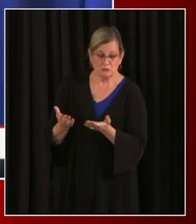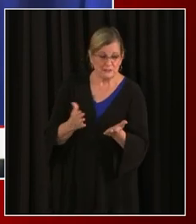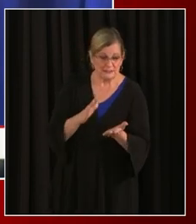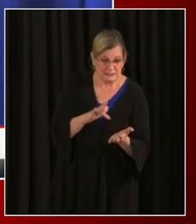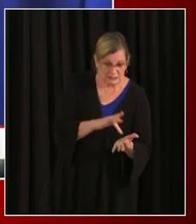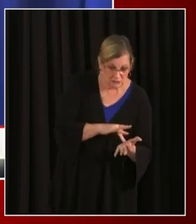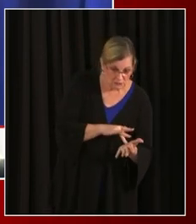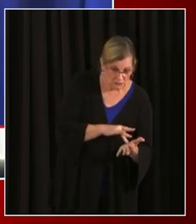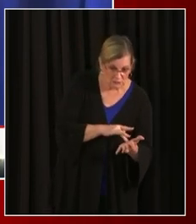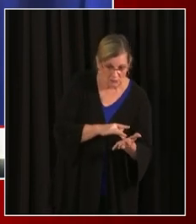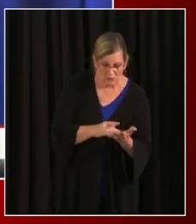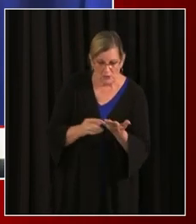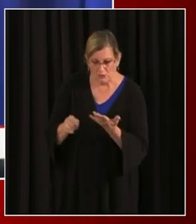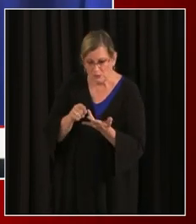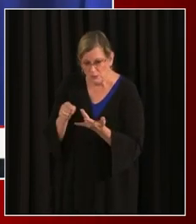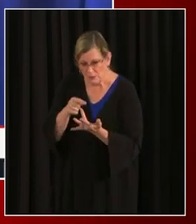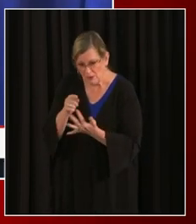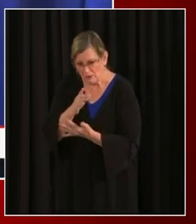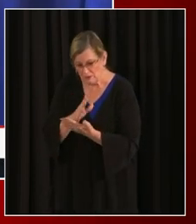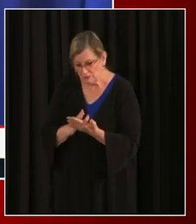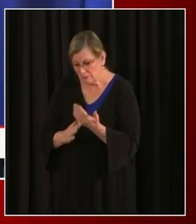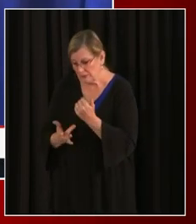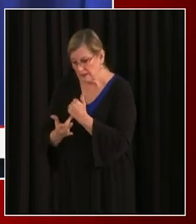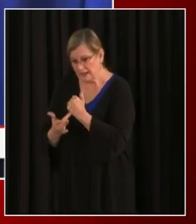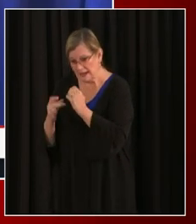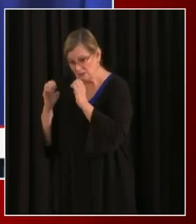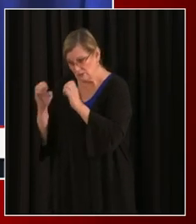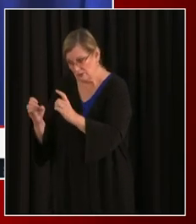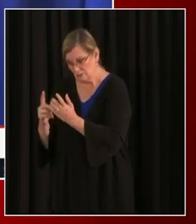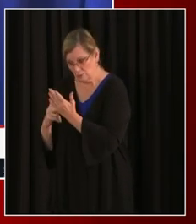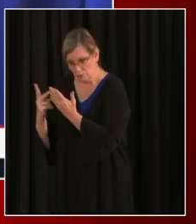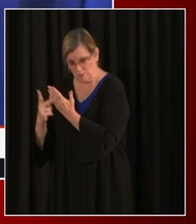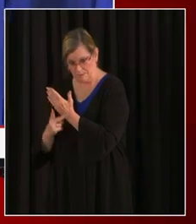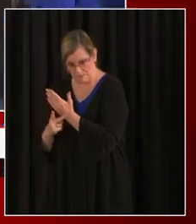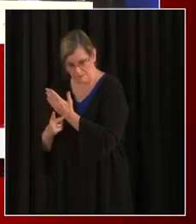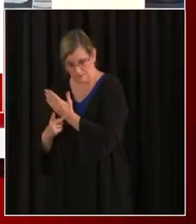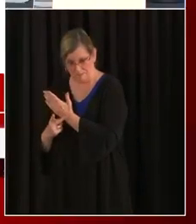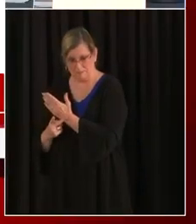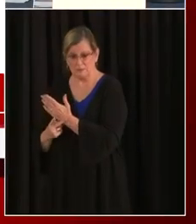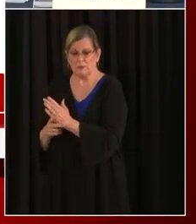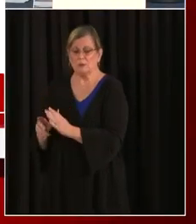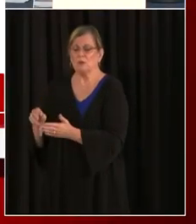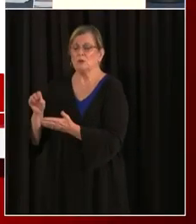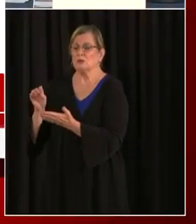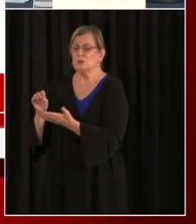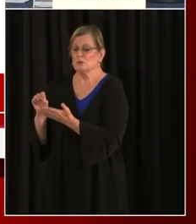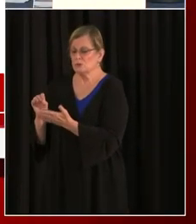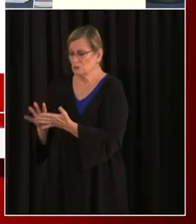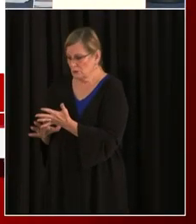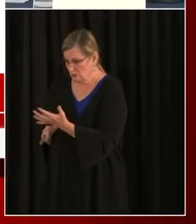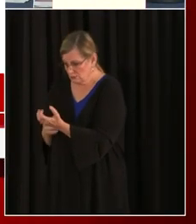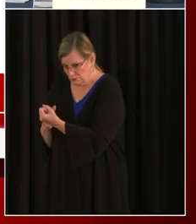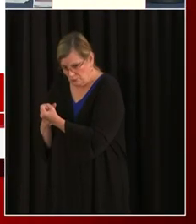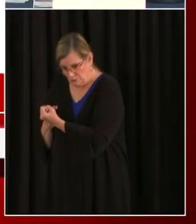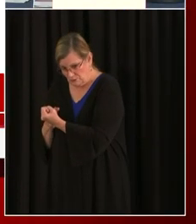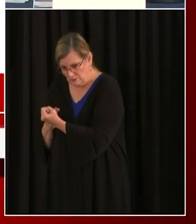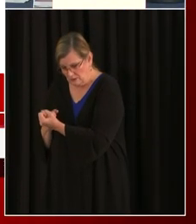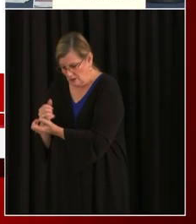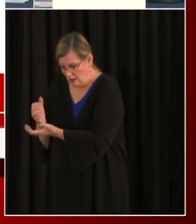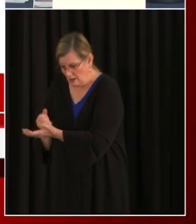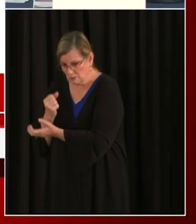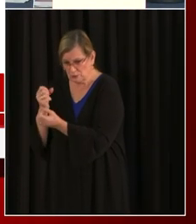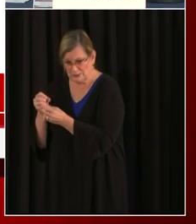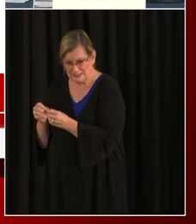our career and technical education programming. The Student Support Center opportunities include social emotional learning,